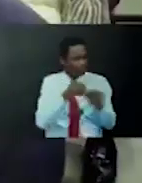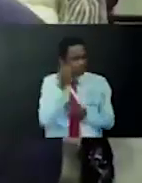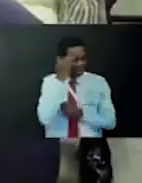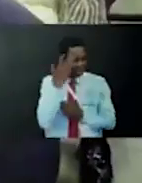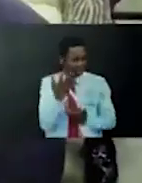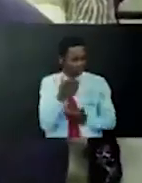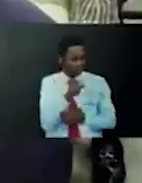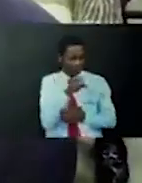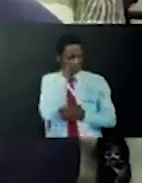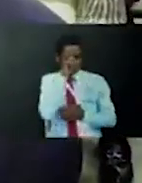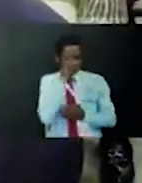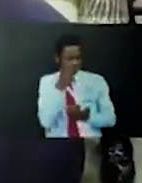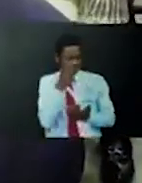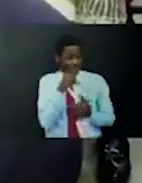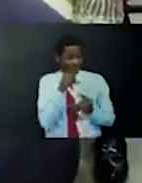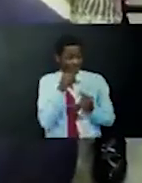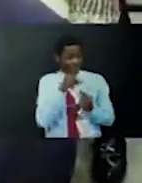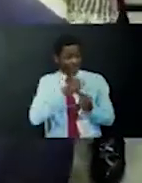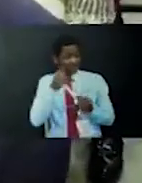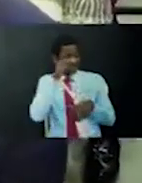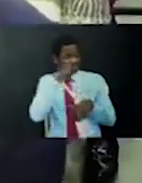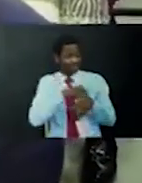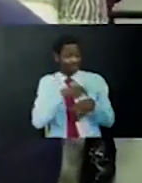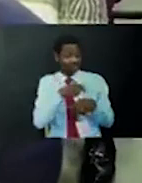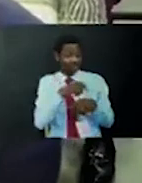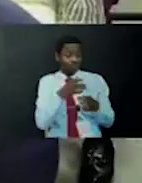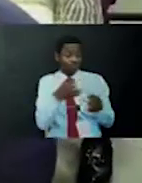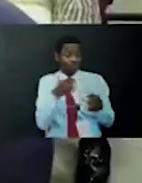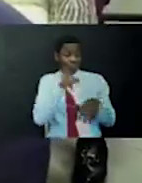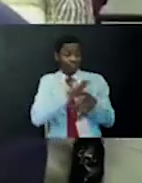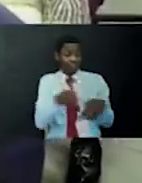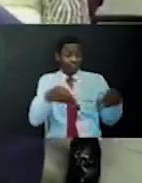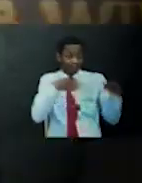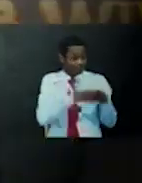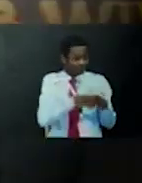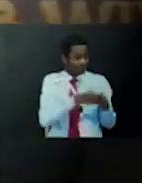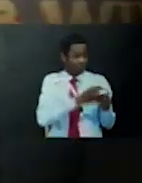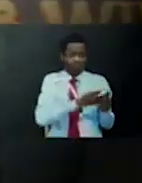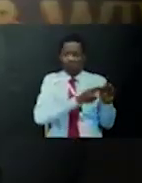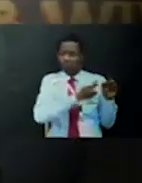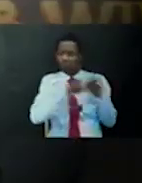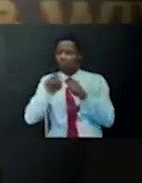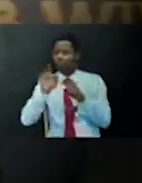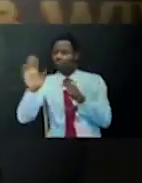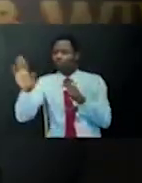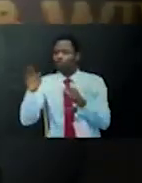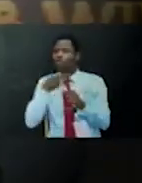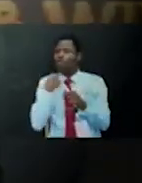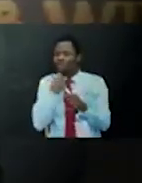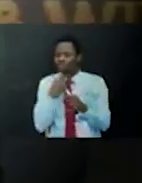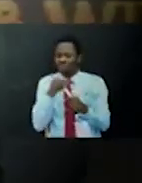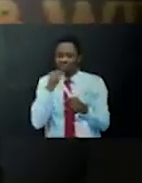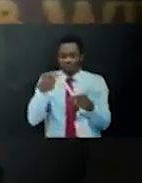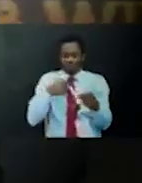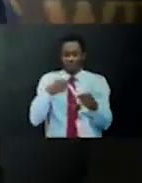that anytime that we close service, people go to their pastors and they would not come to me. So I decided that